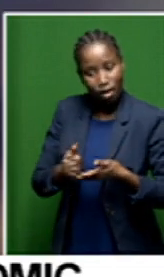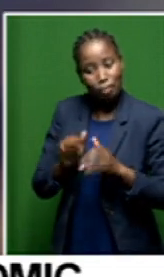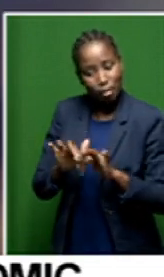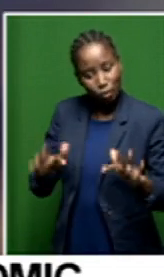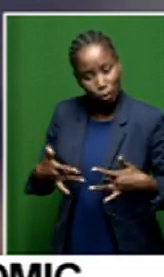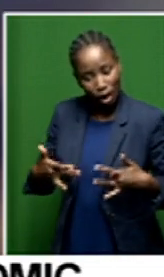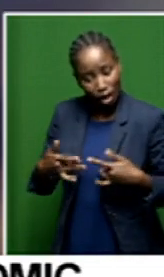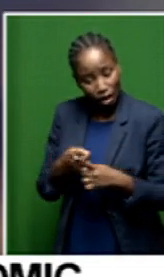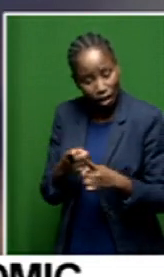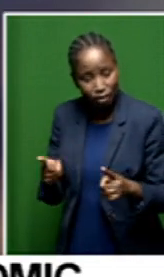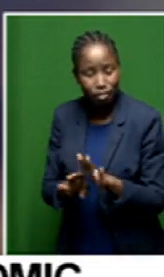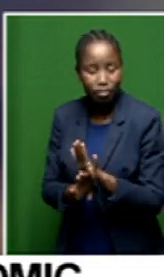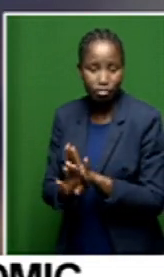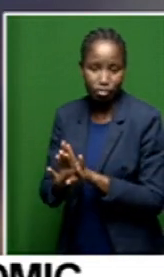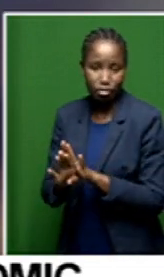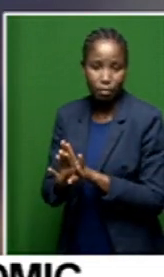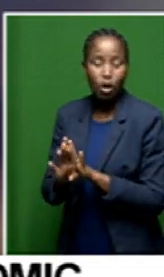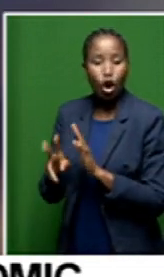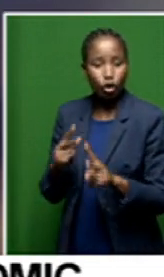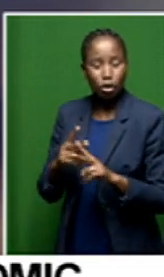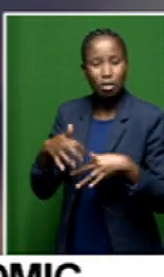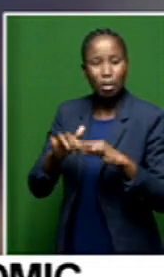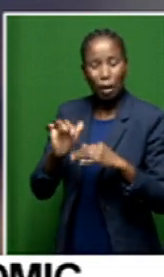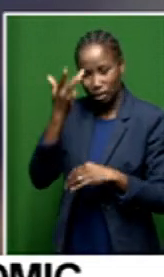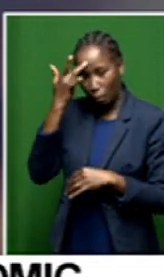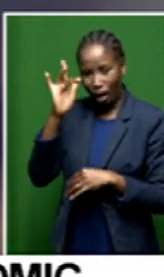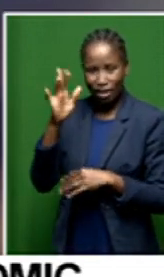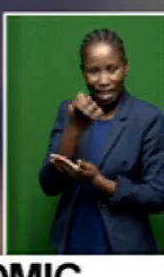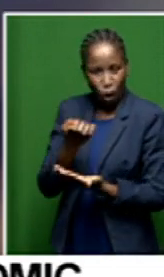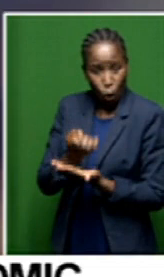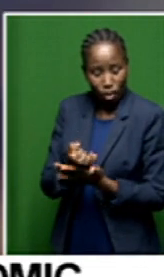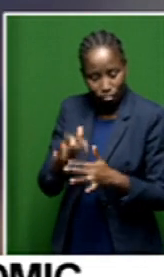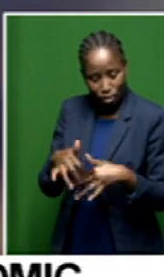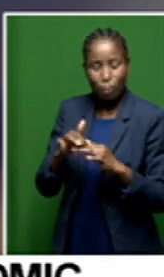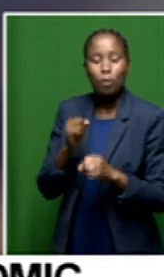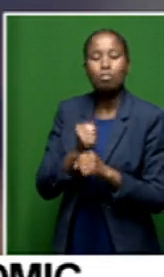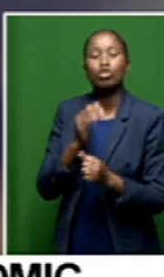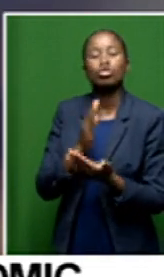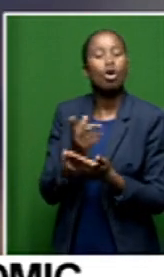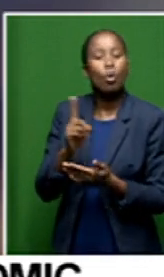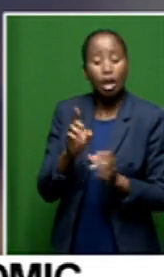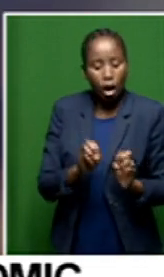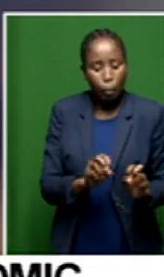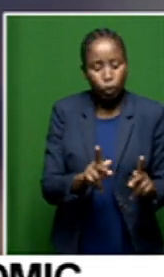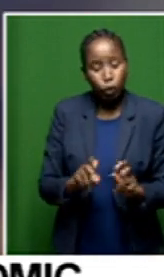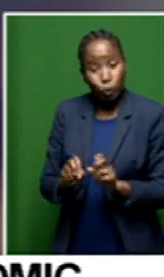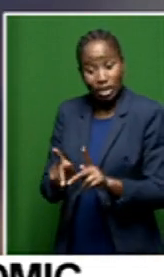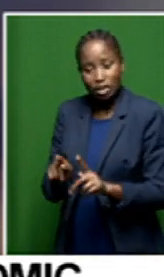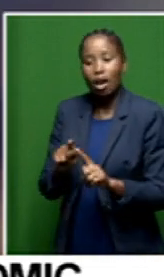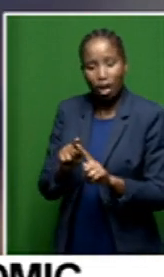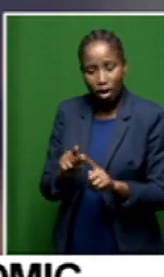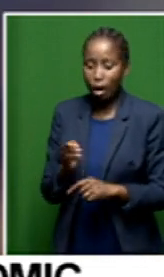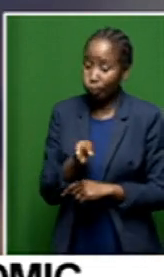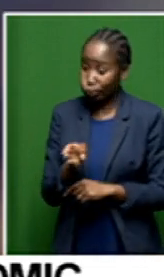creating, smart township economies, ensuring that a lot of the real opportunities from our